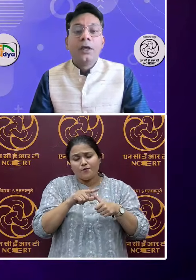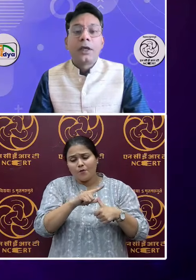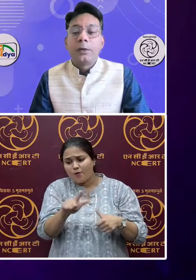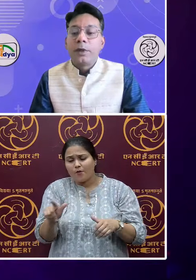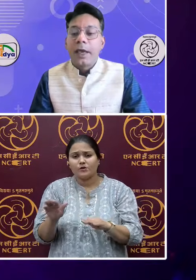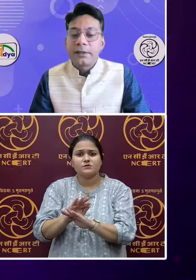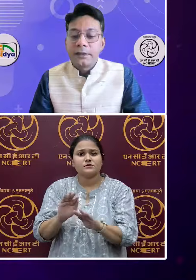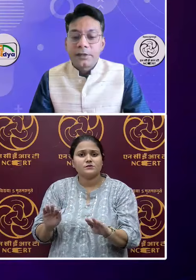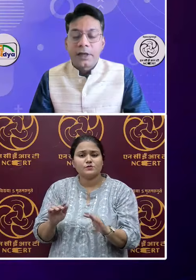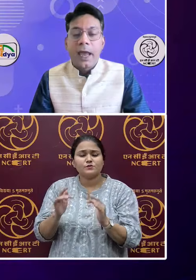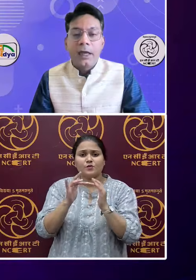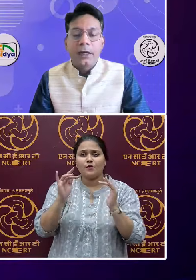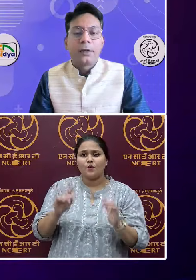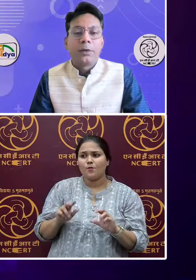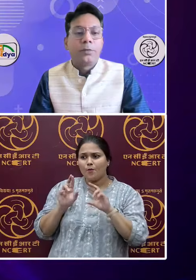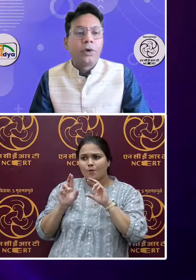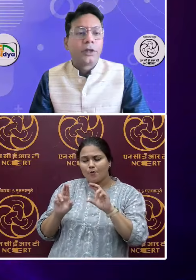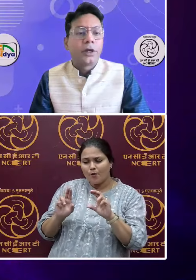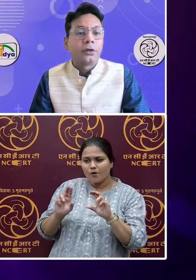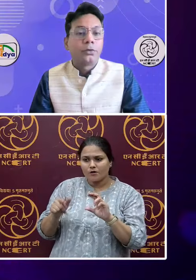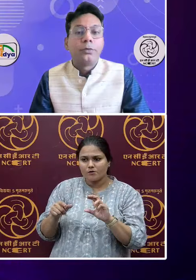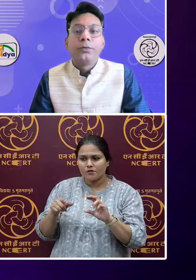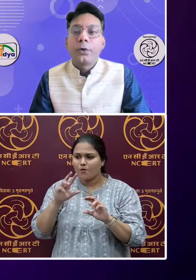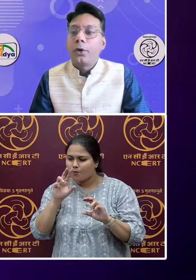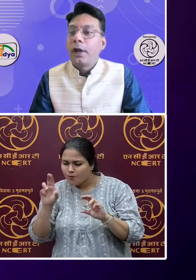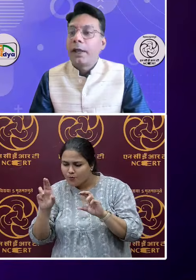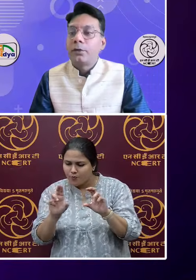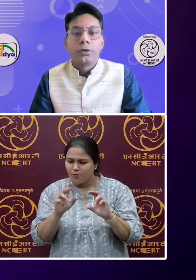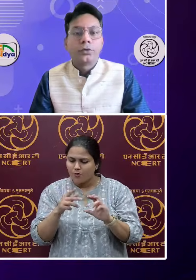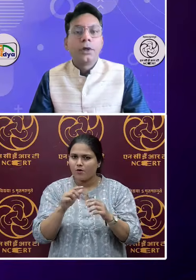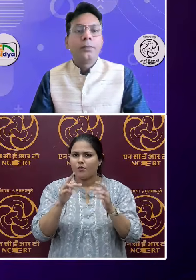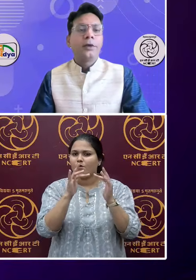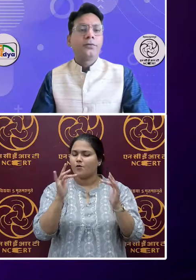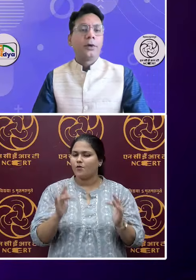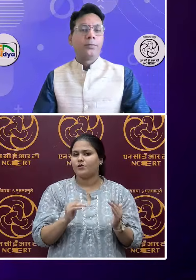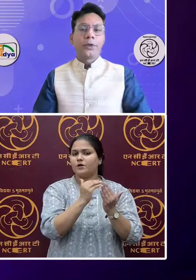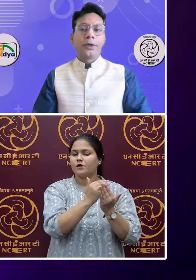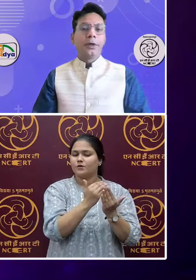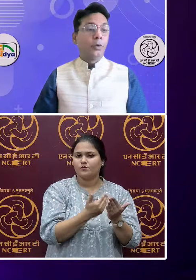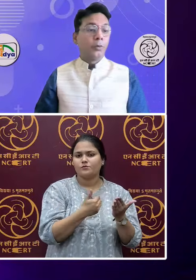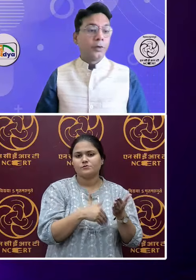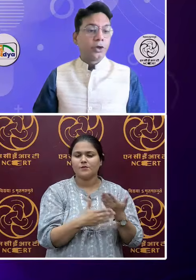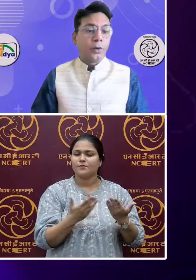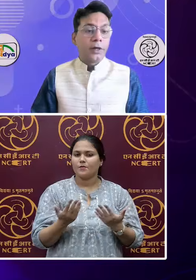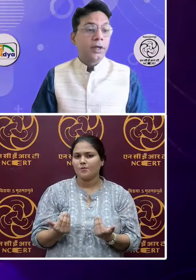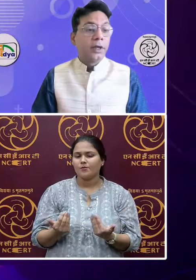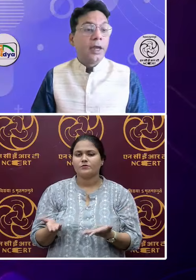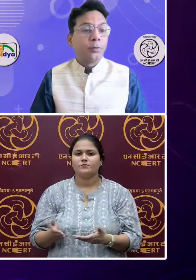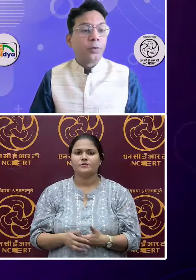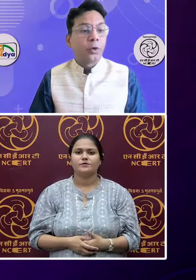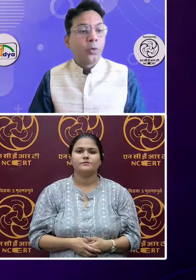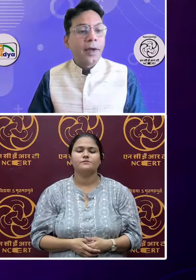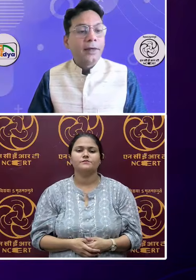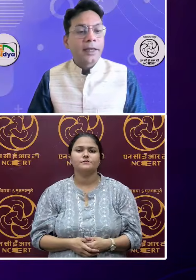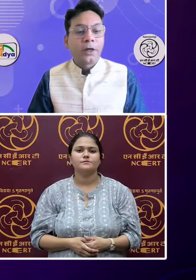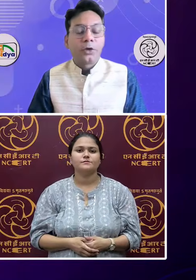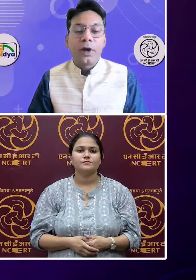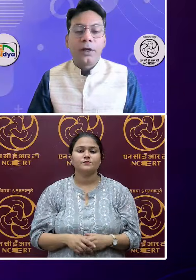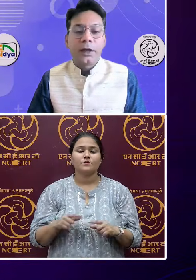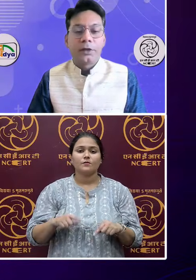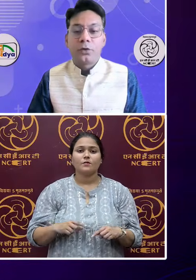be accessed and can be monitored through online course platform. Moving towards, it